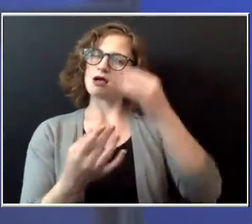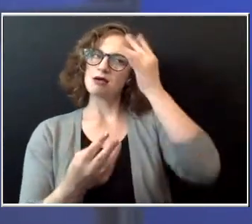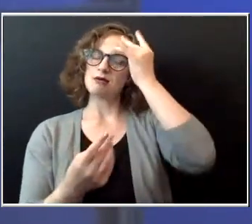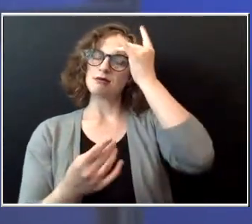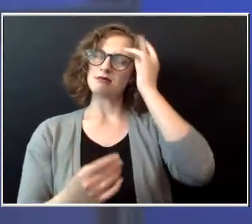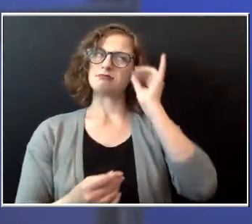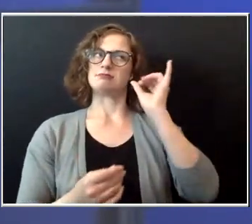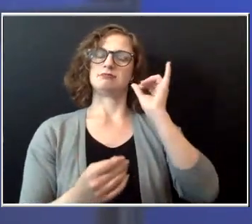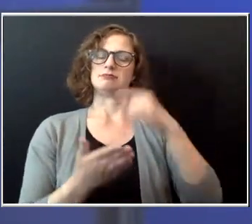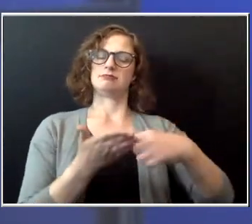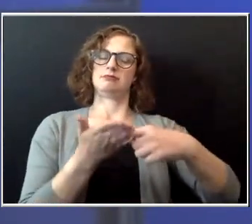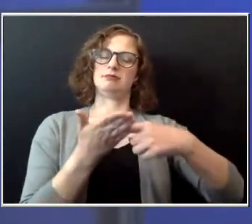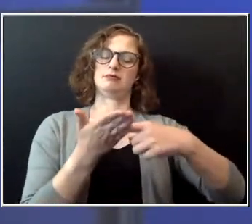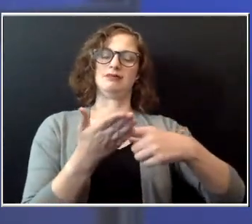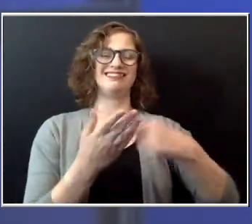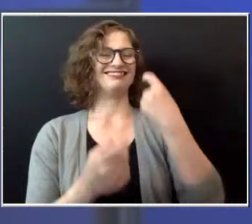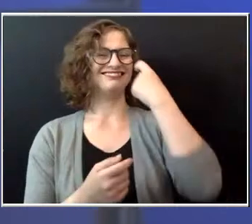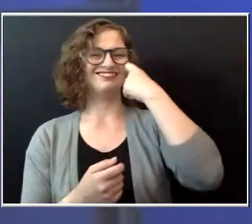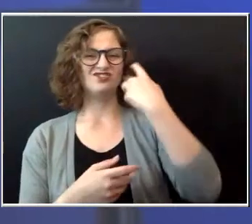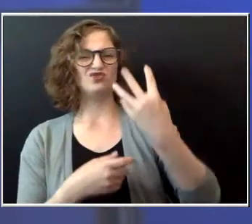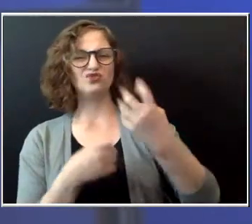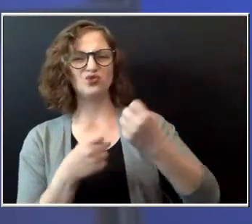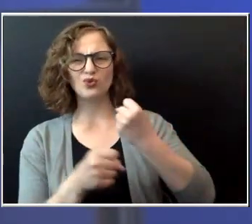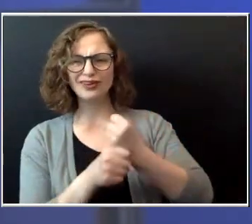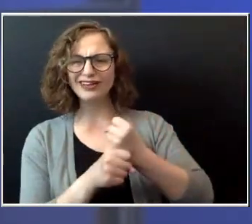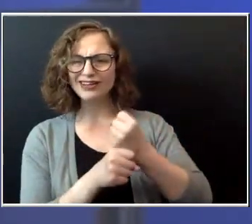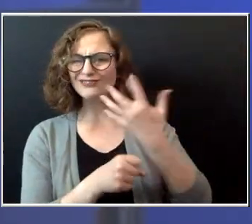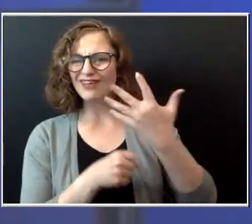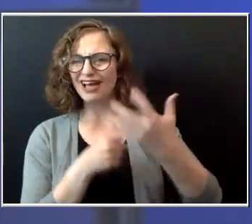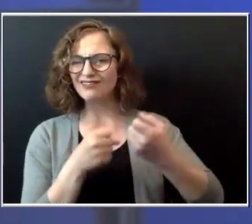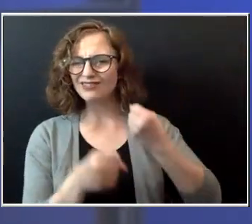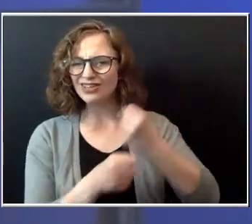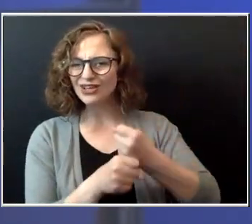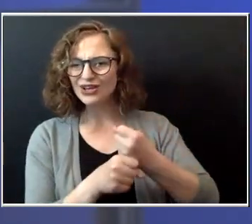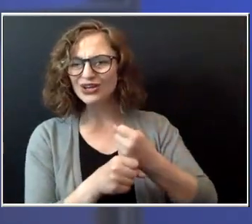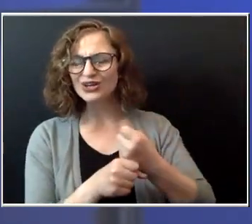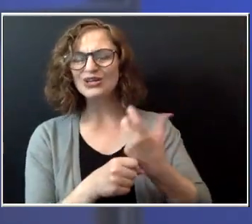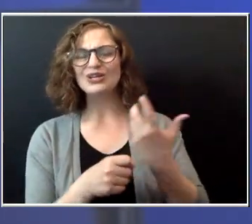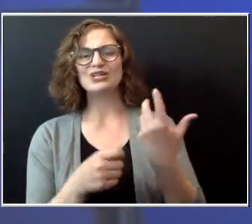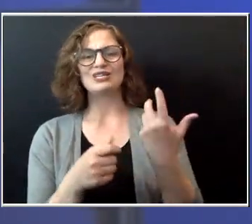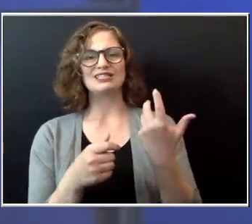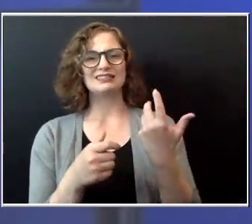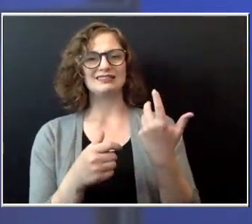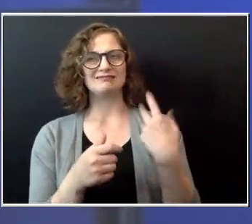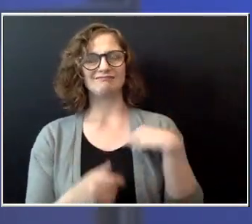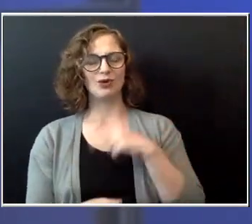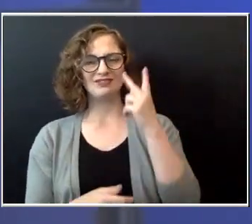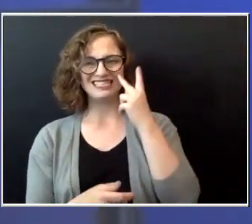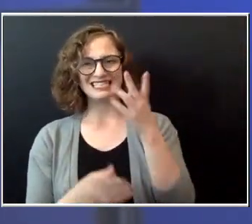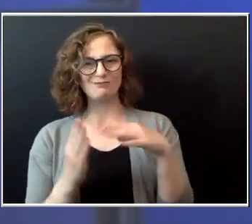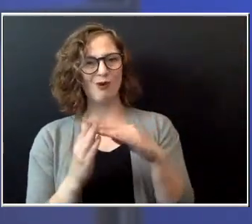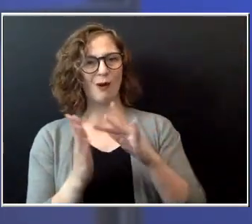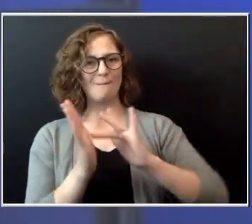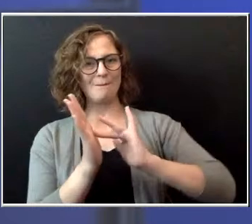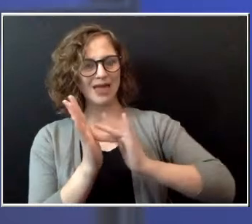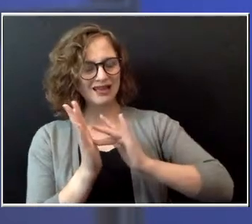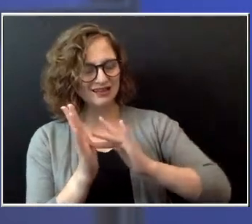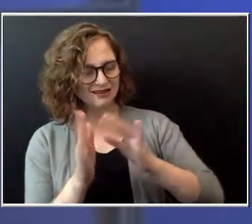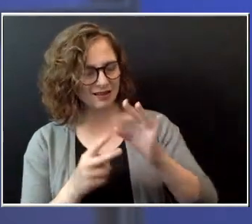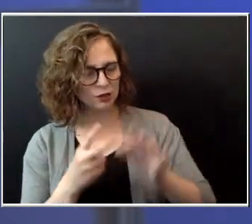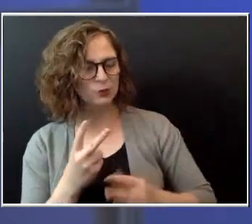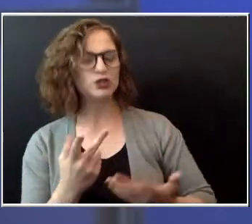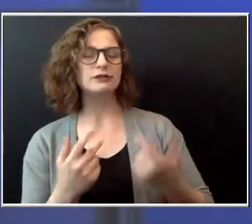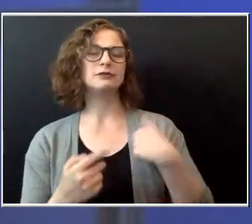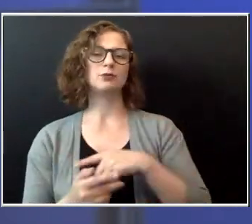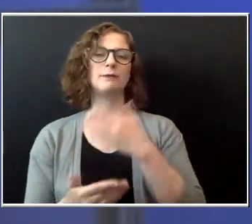years, especially as the more options have come out with medications and we understand the physiology better and what can